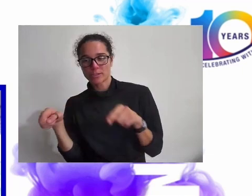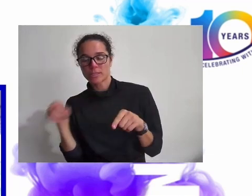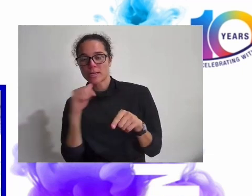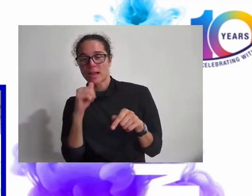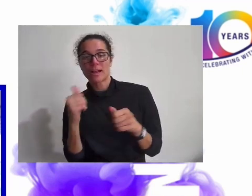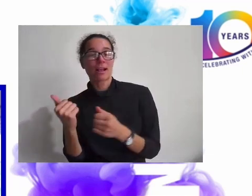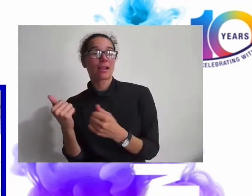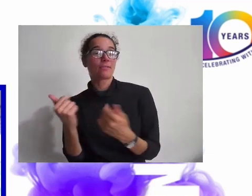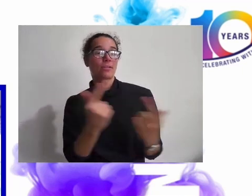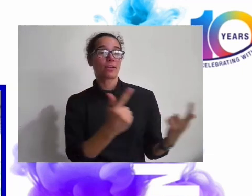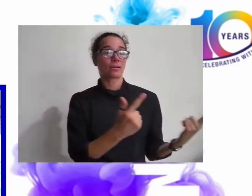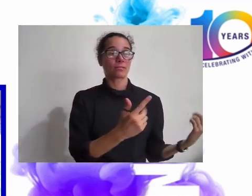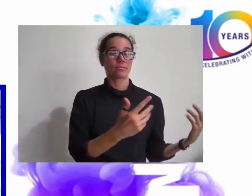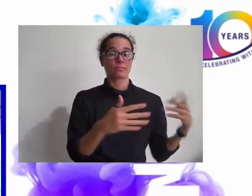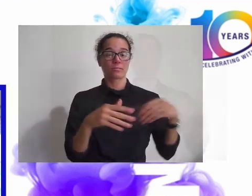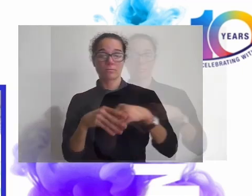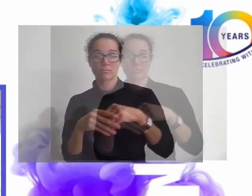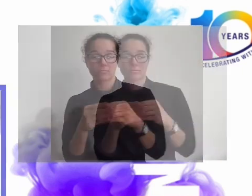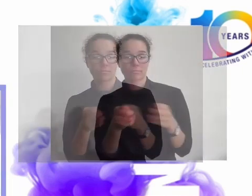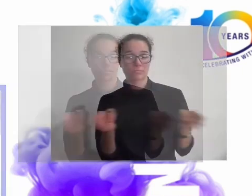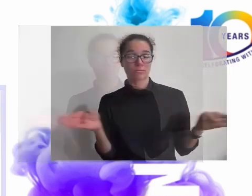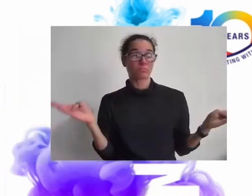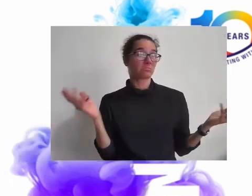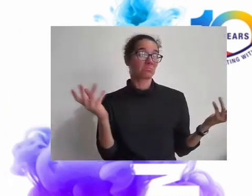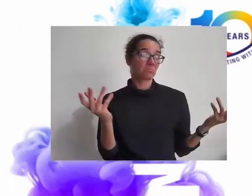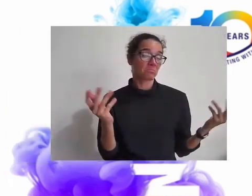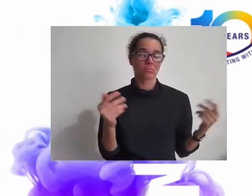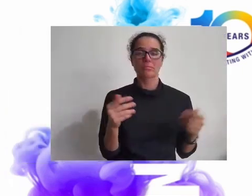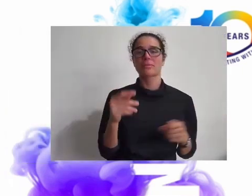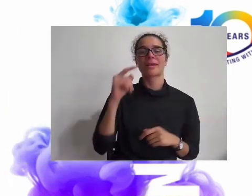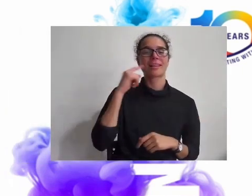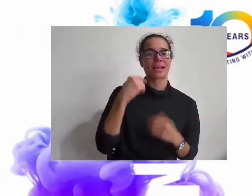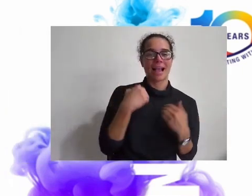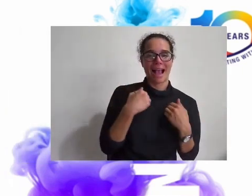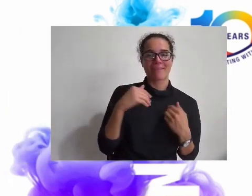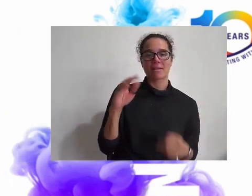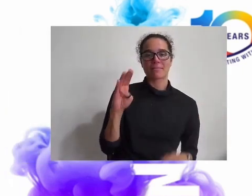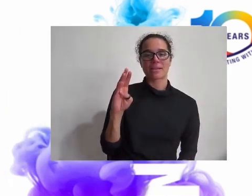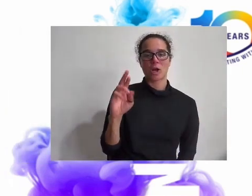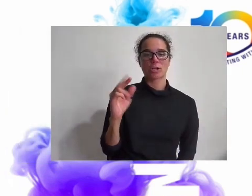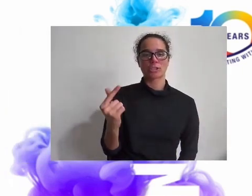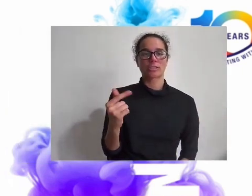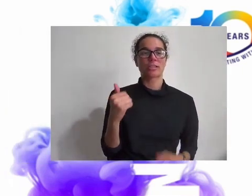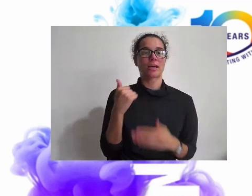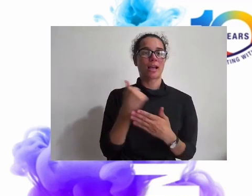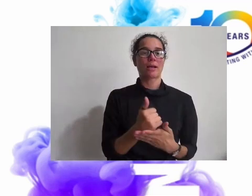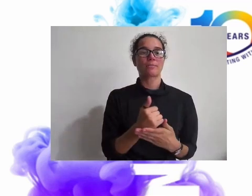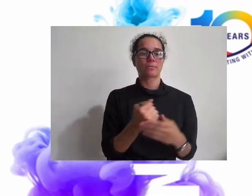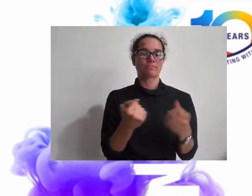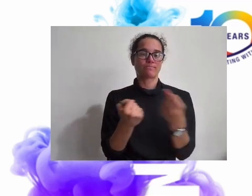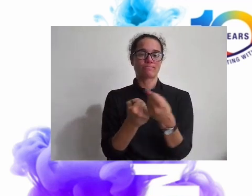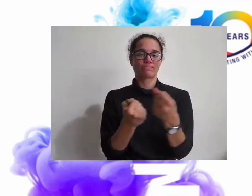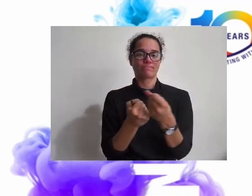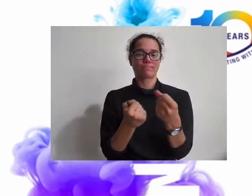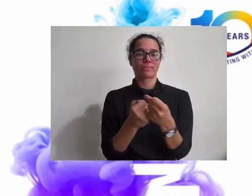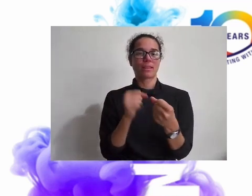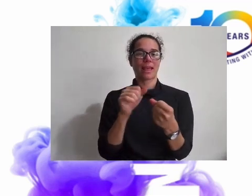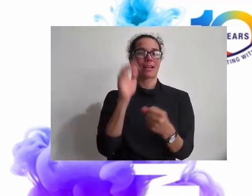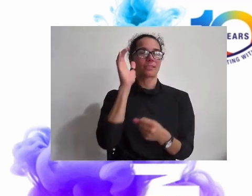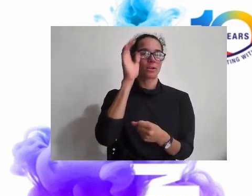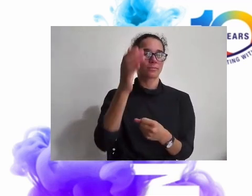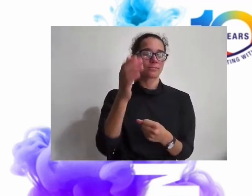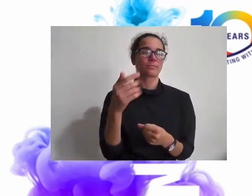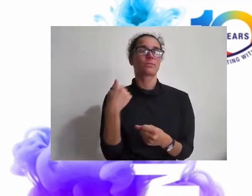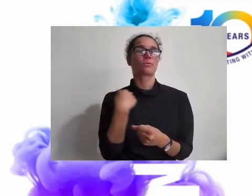think having a BRG helps advocate for that. We are able to provide insight